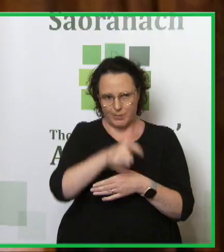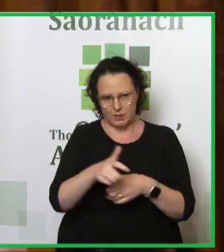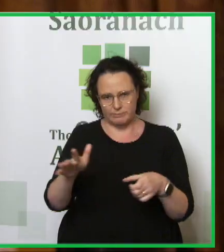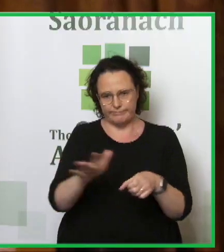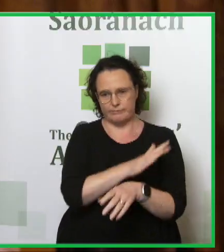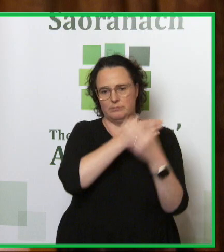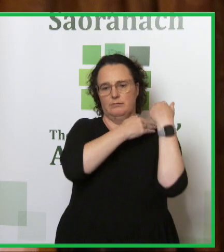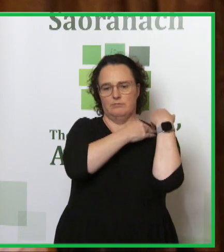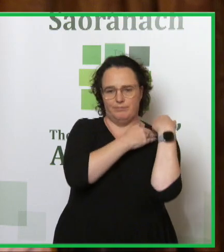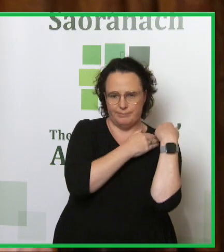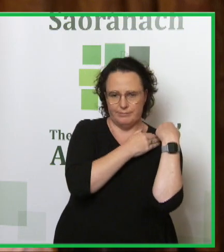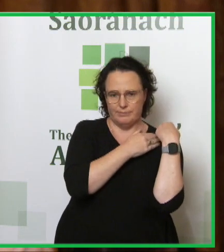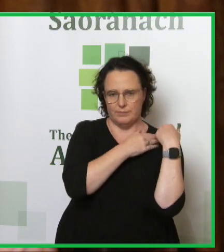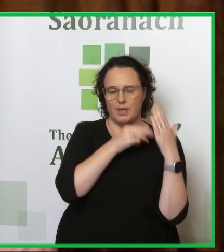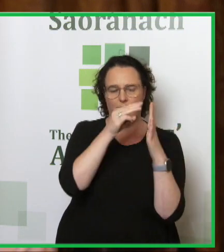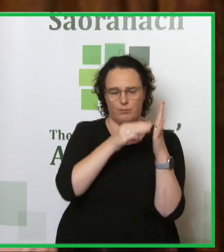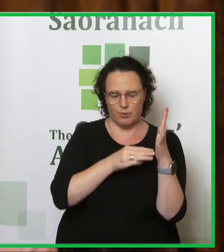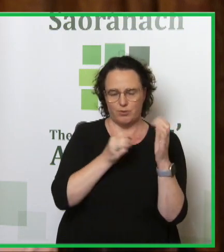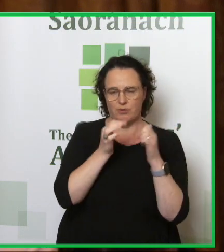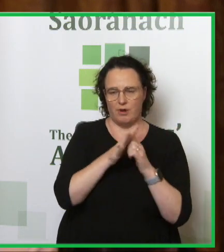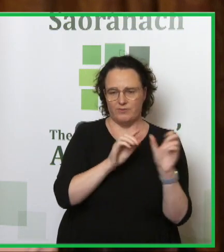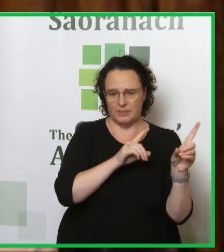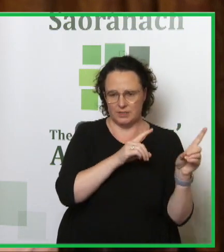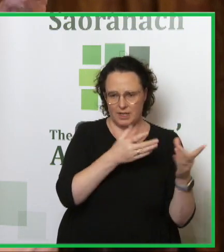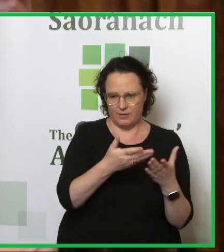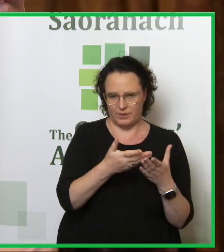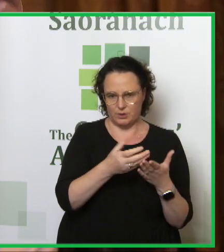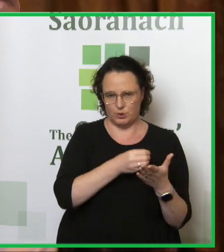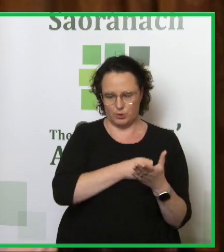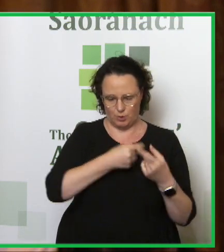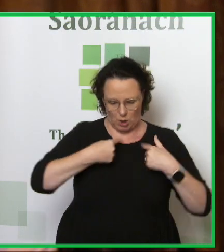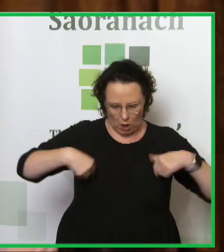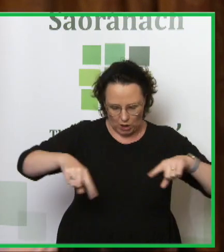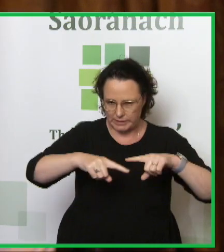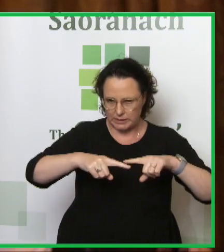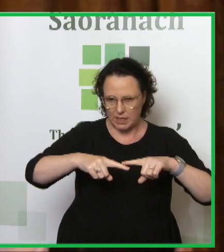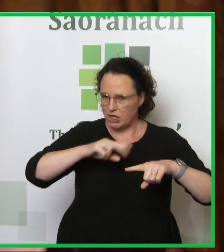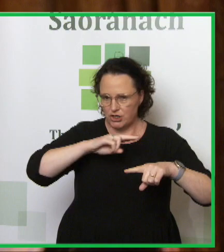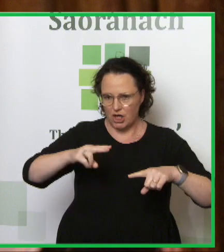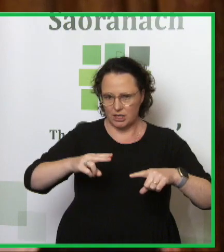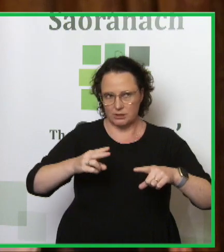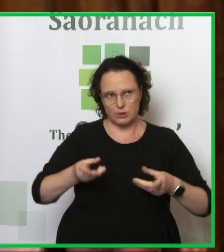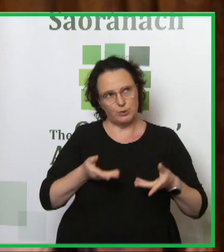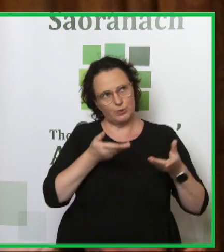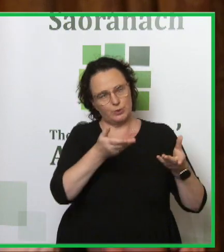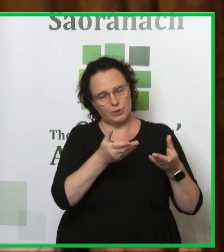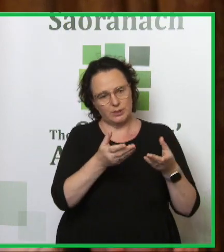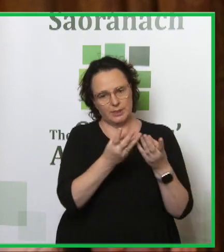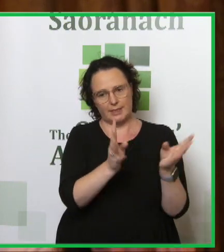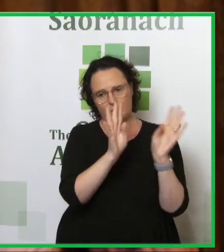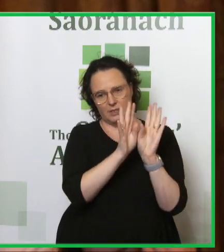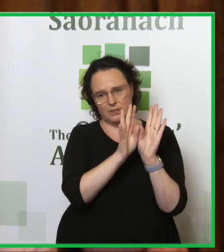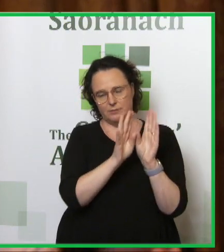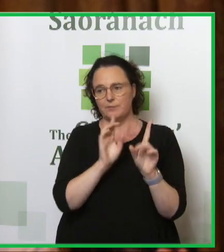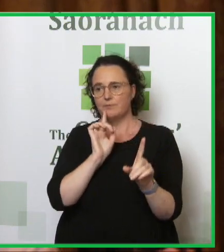responsible, a programme of delivery to us, not the Cabinet, to us, the citizens. But